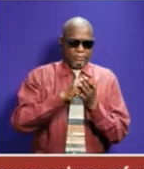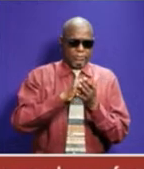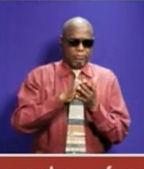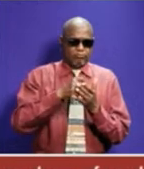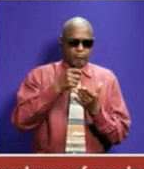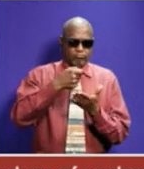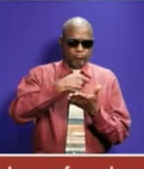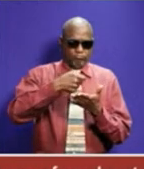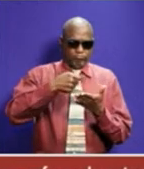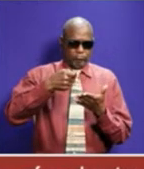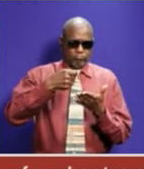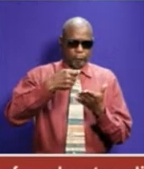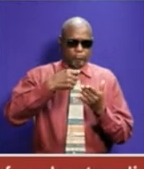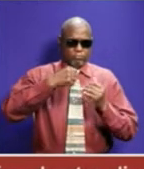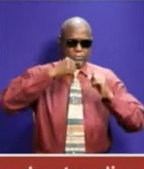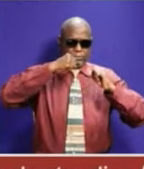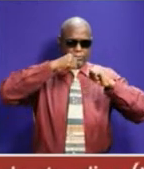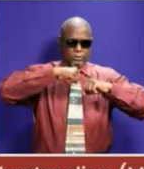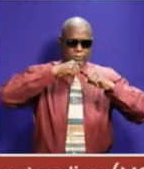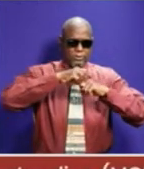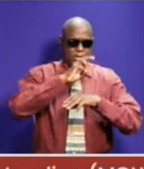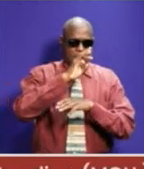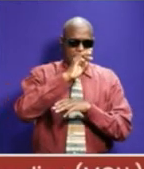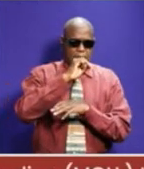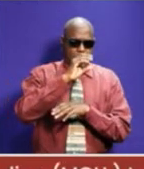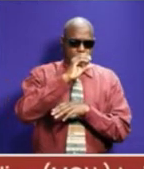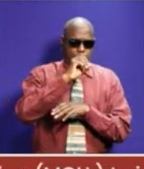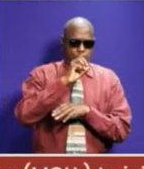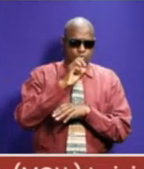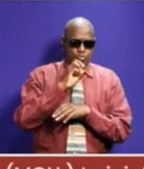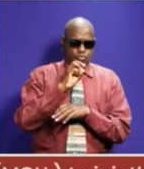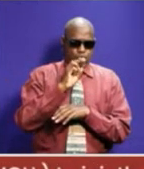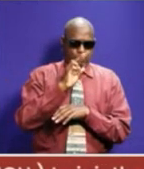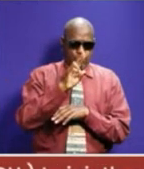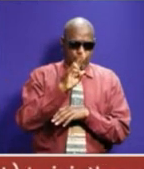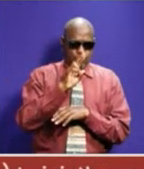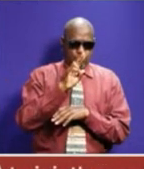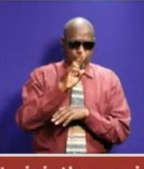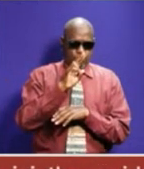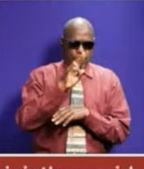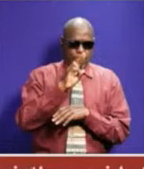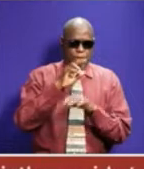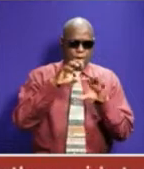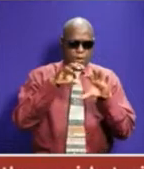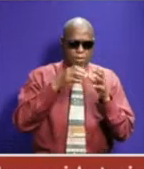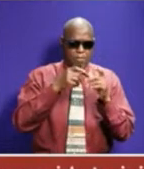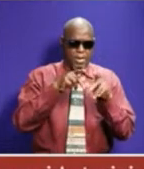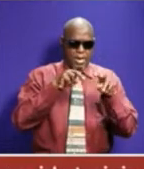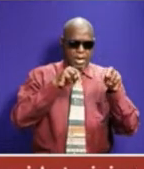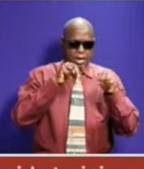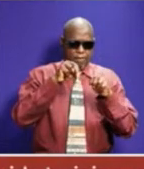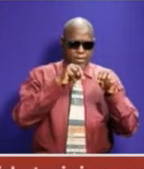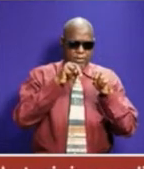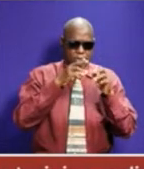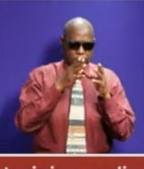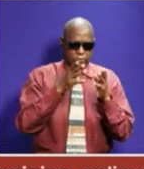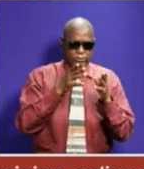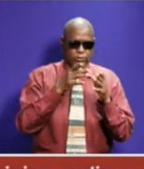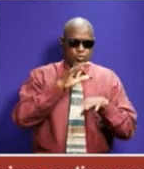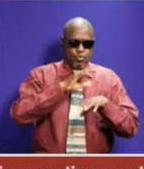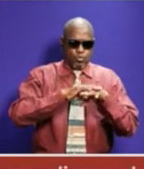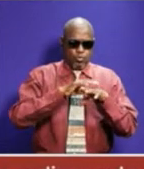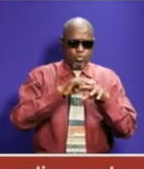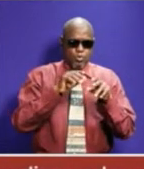understanding to jointly provide training, policy, and a corporate governance. The partnership also aims at expanding good